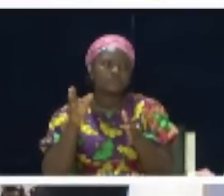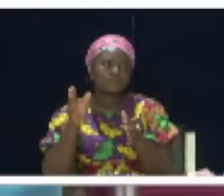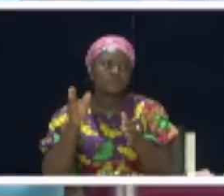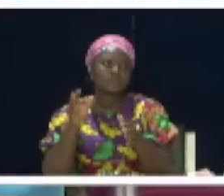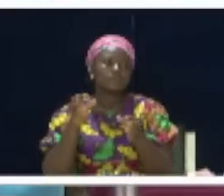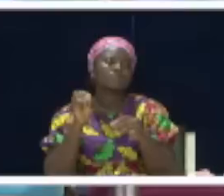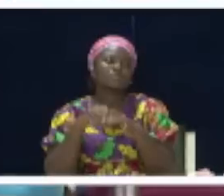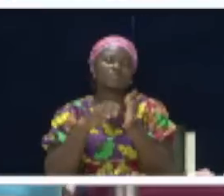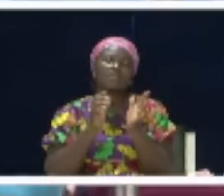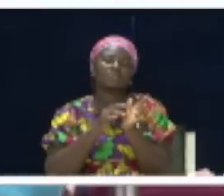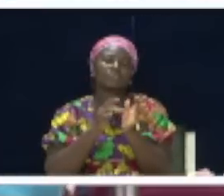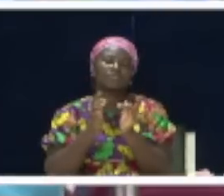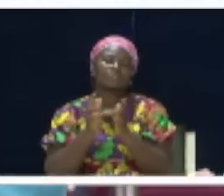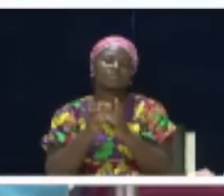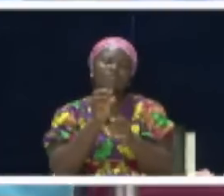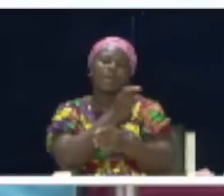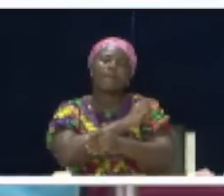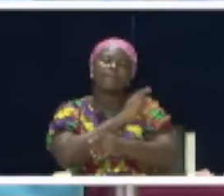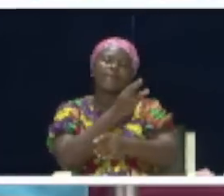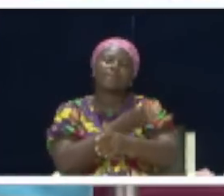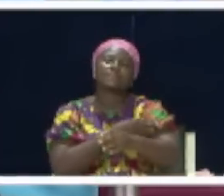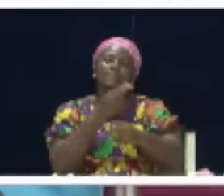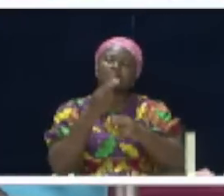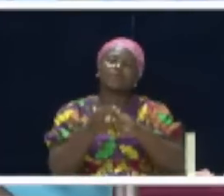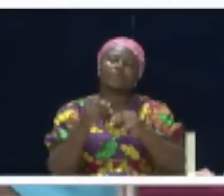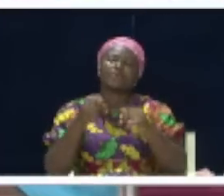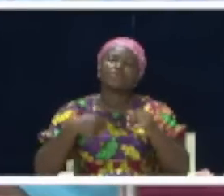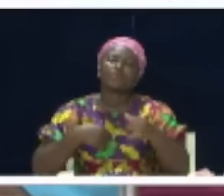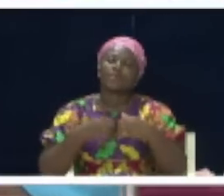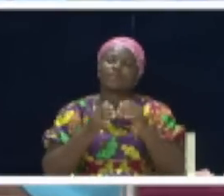In Jesus' mighty name, we have prayed.